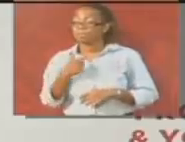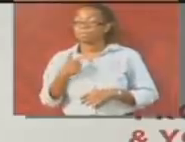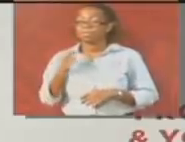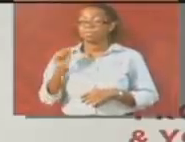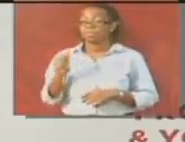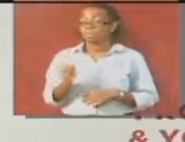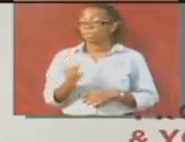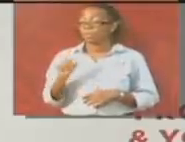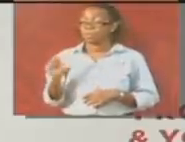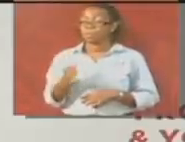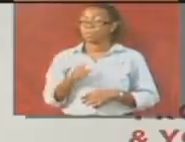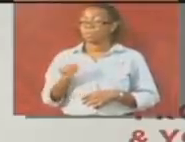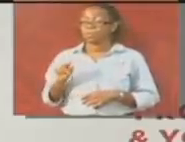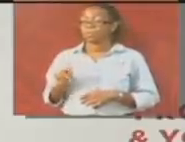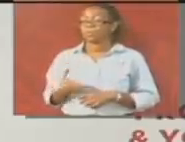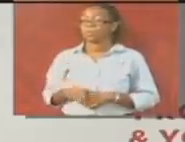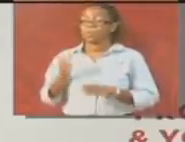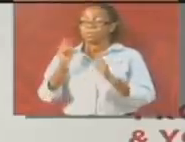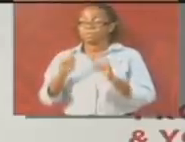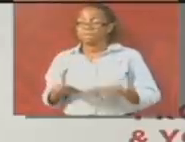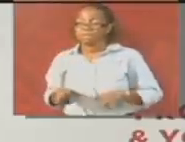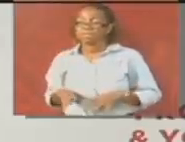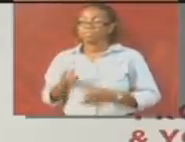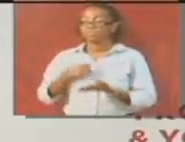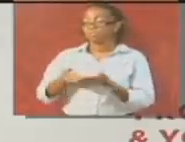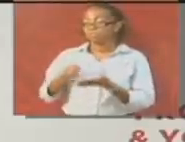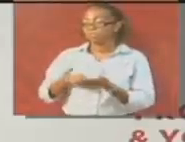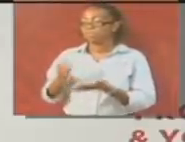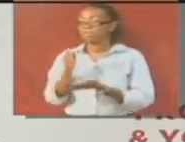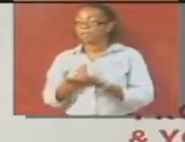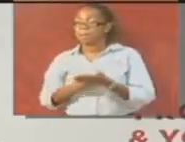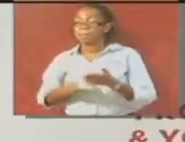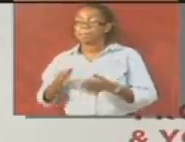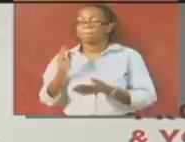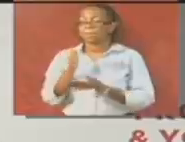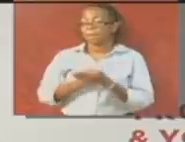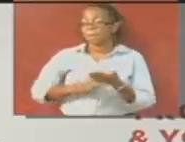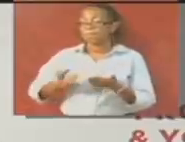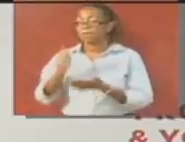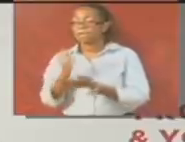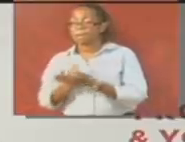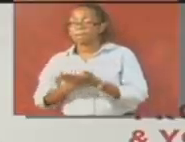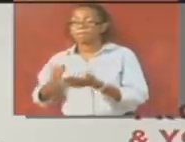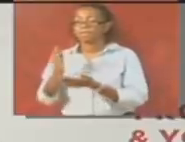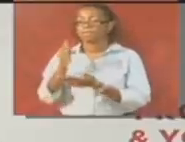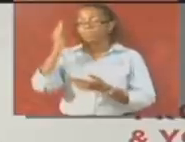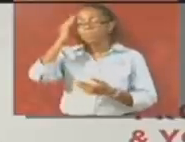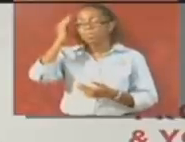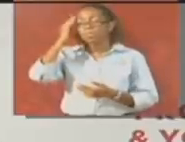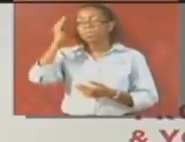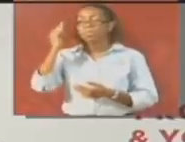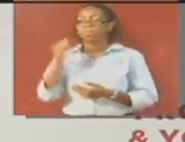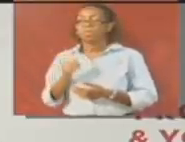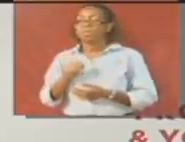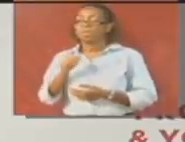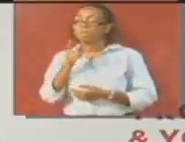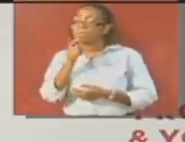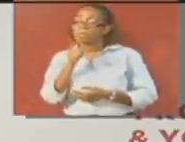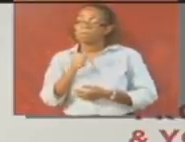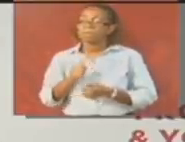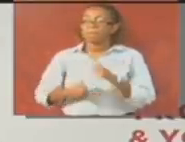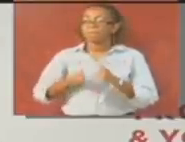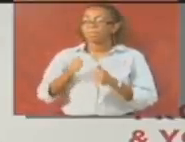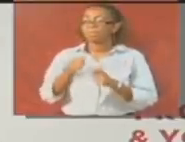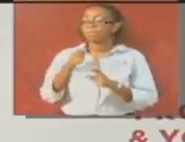of the 1 in how many ever, 1 in 10, 1 in 20, 1 in something of the positives to get an idea of